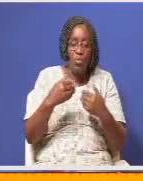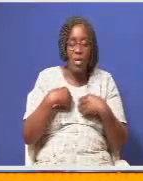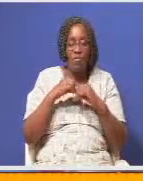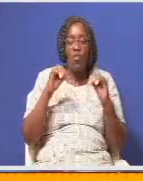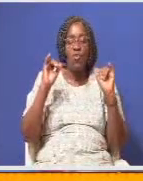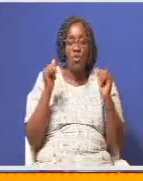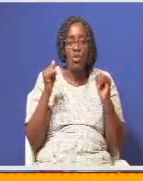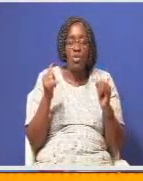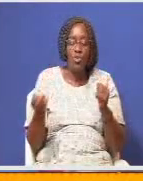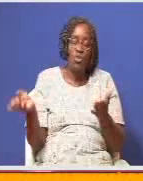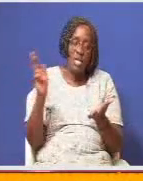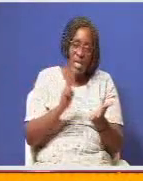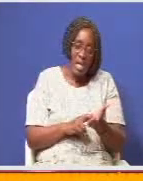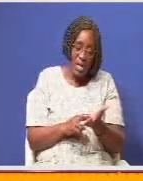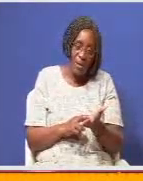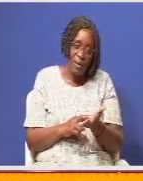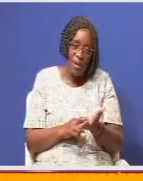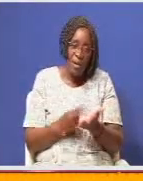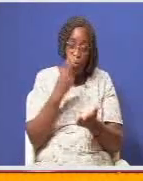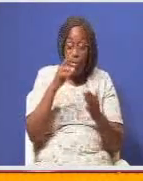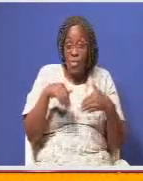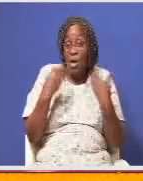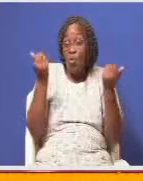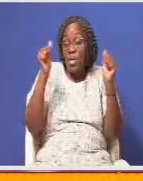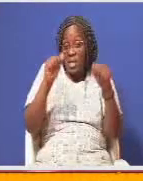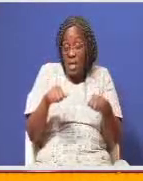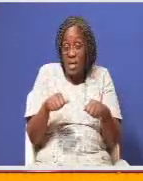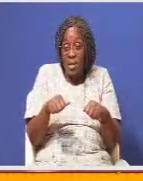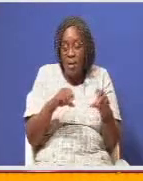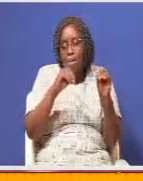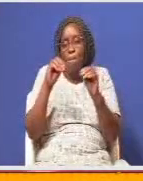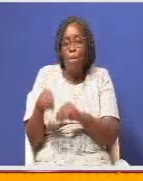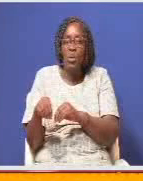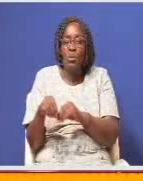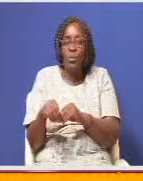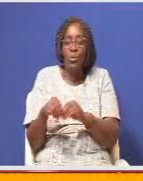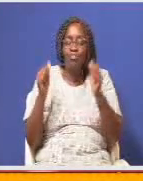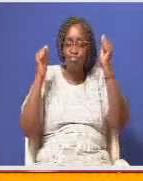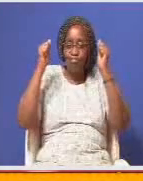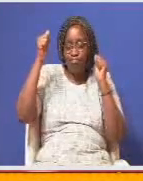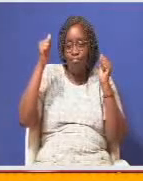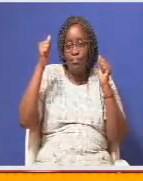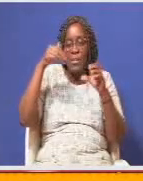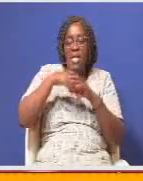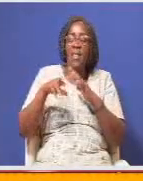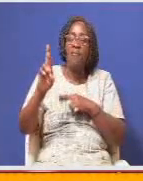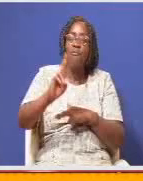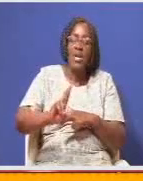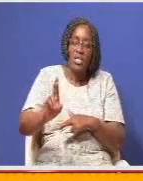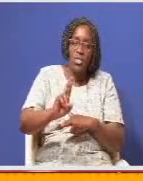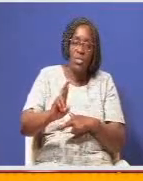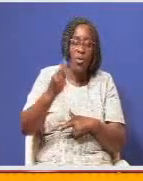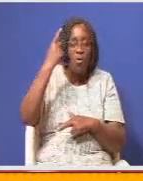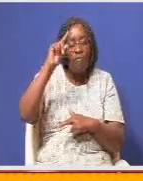issue repeating again. We will see how we can even put a military bases in those regions